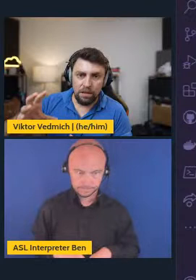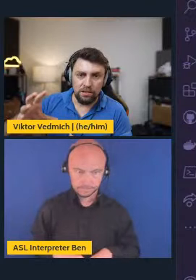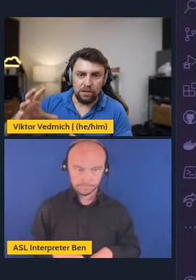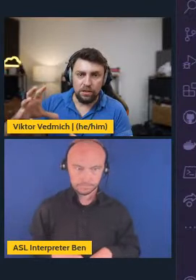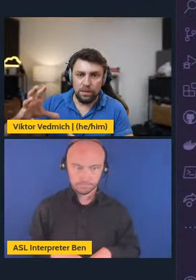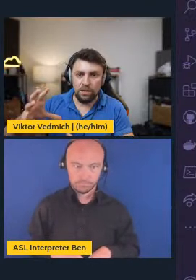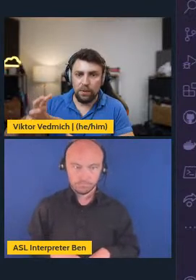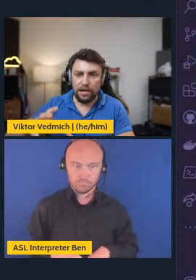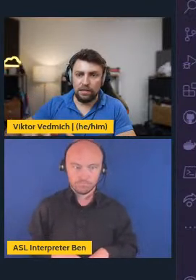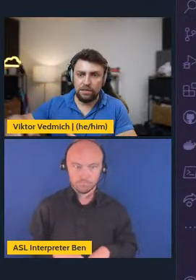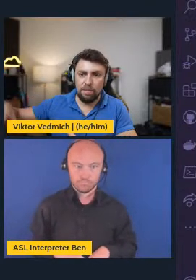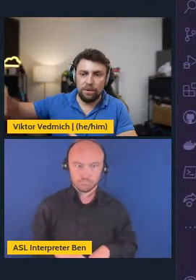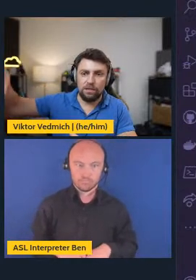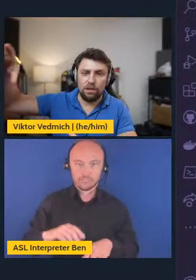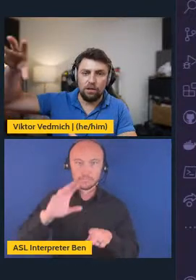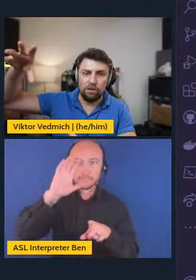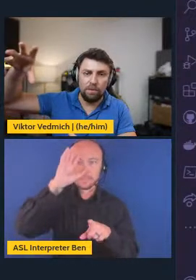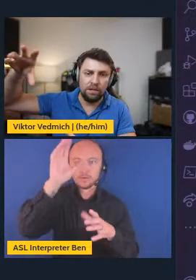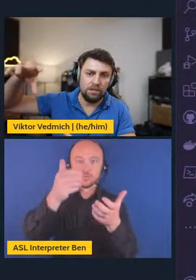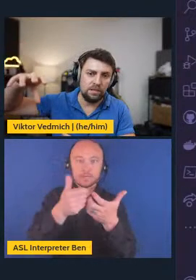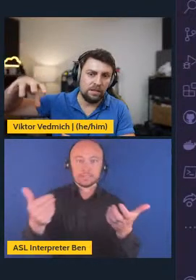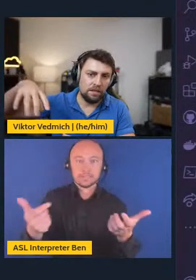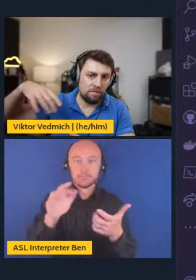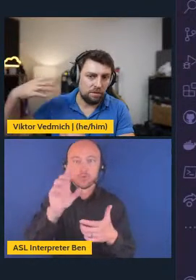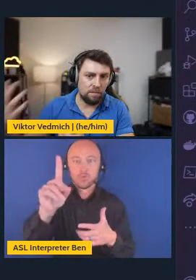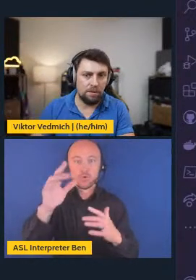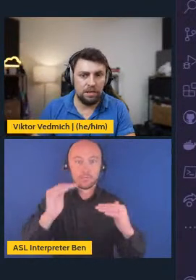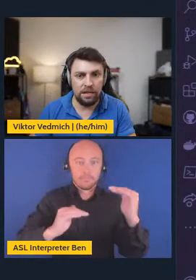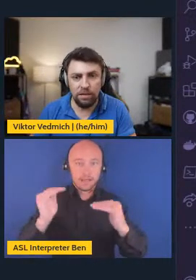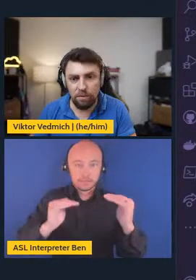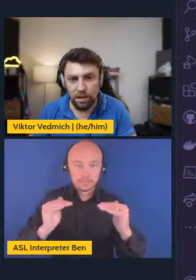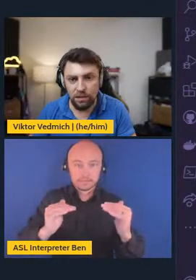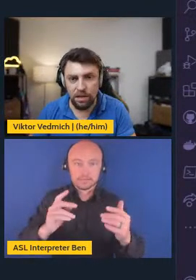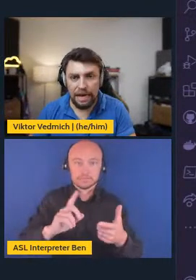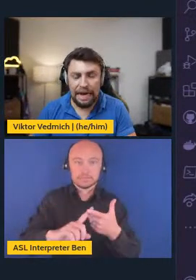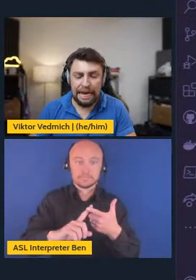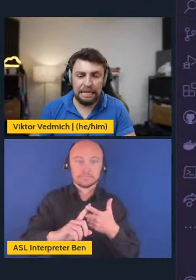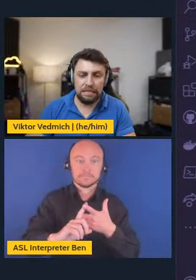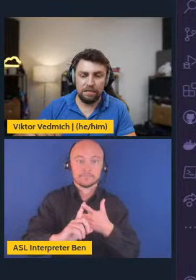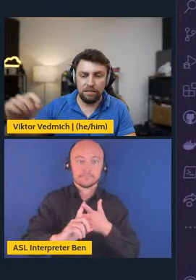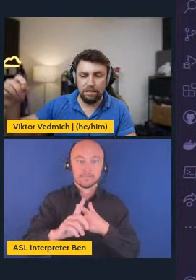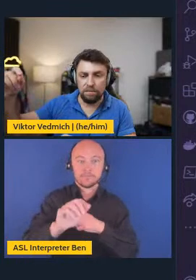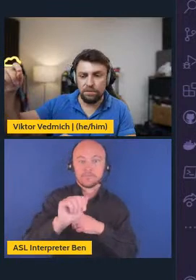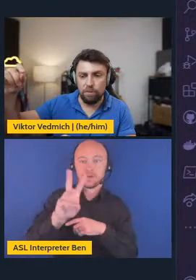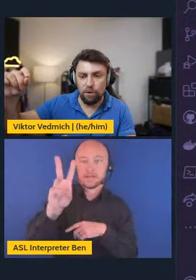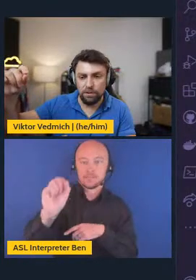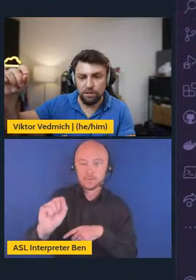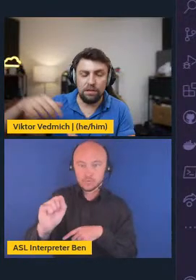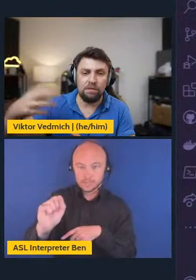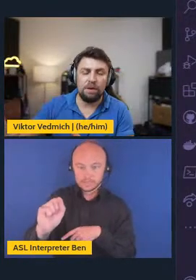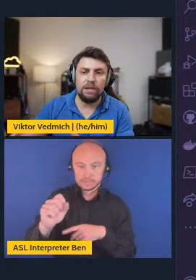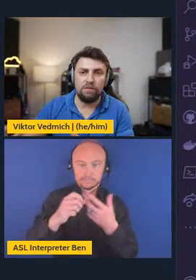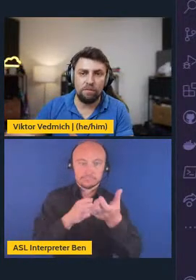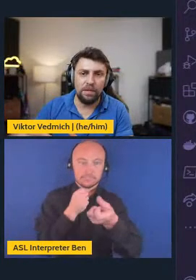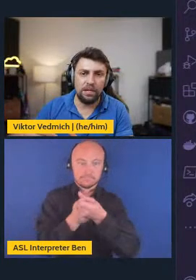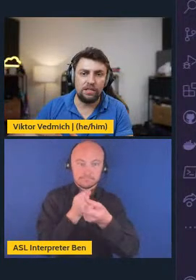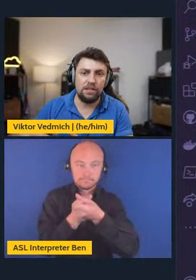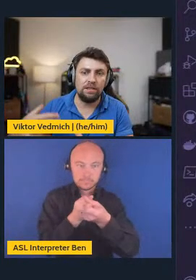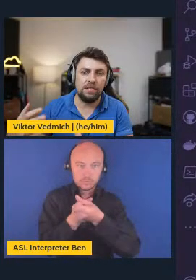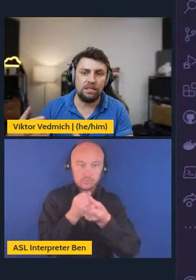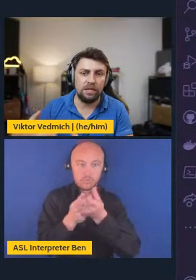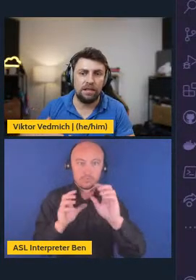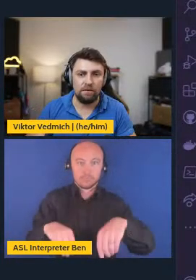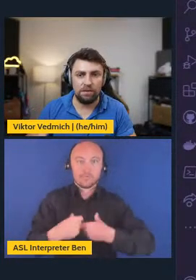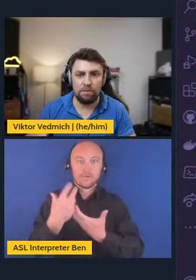load balancer? It will create separate load balancer inside, for example, in AWS, and support it and provide it for me